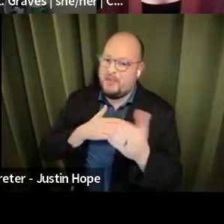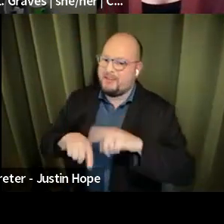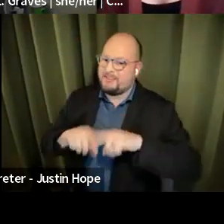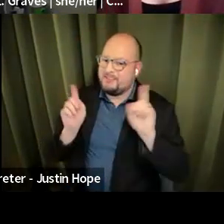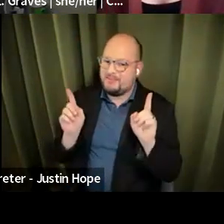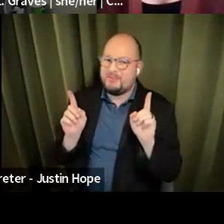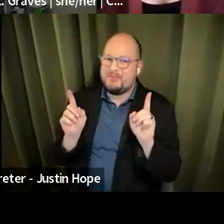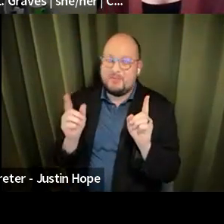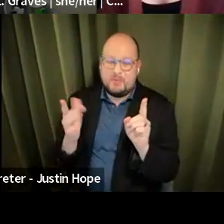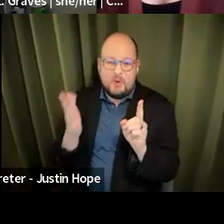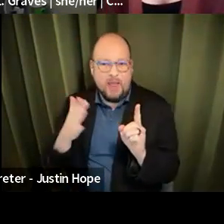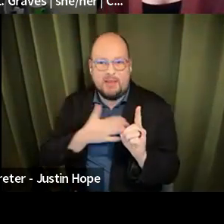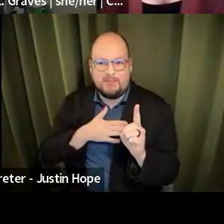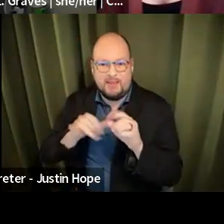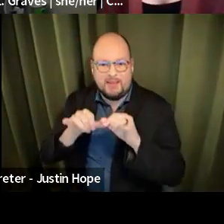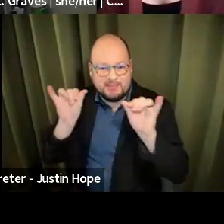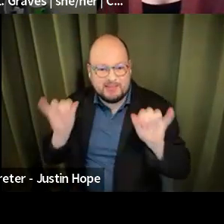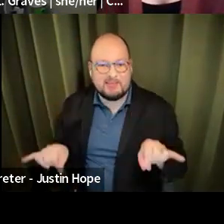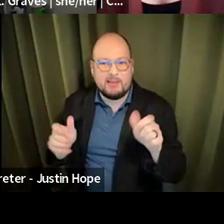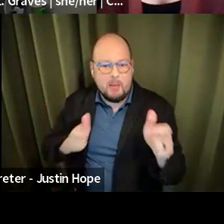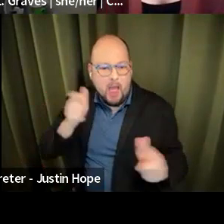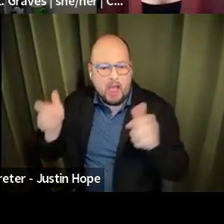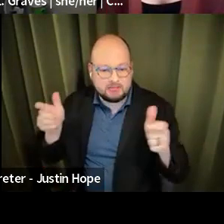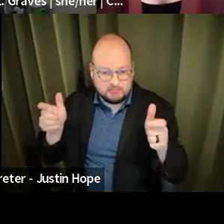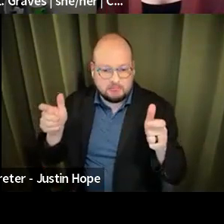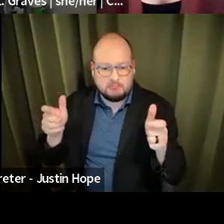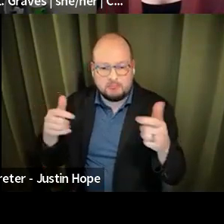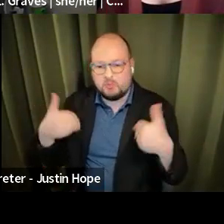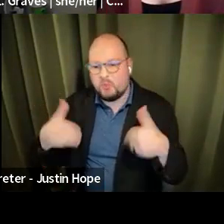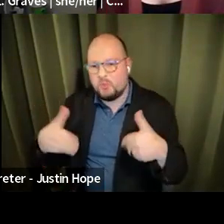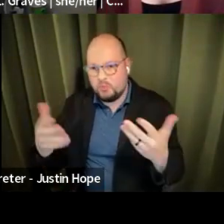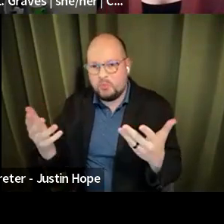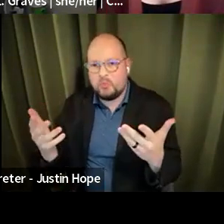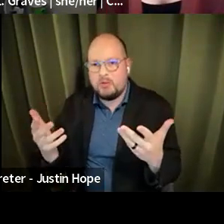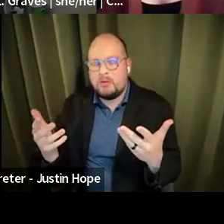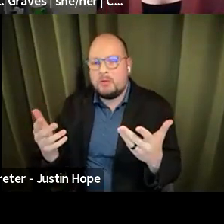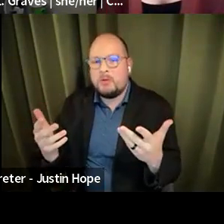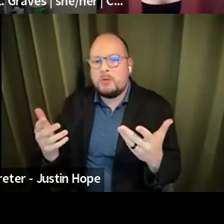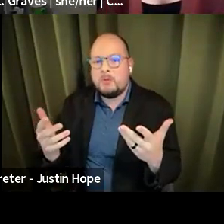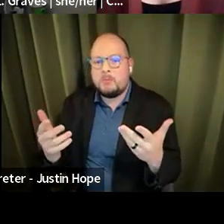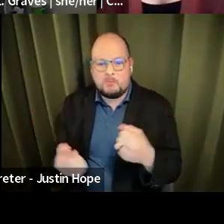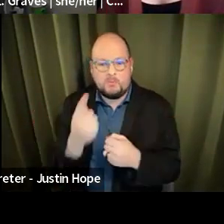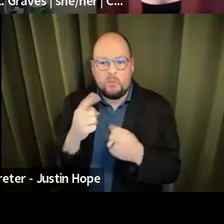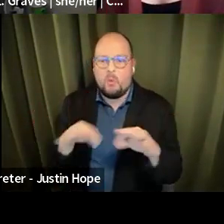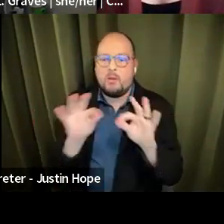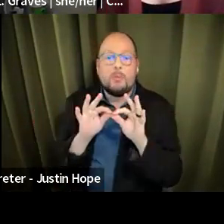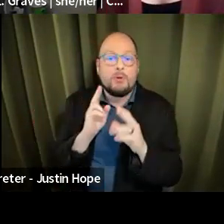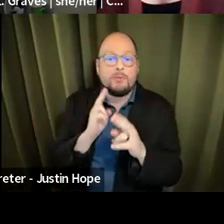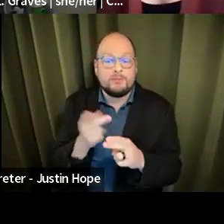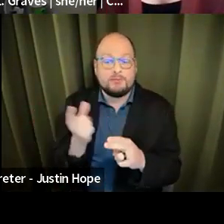in charge of bigger healthcare systems. And another important thing that I also wanted to mention is that although we